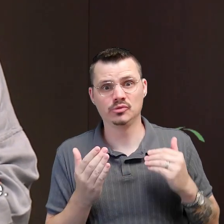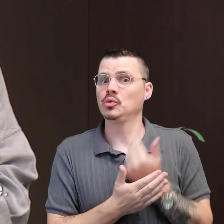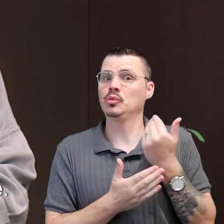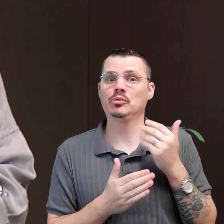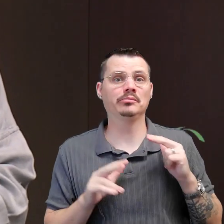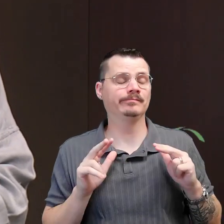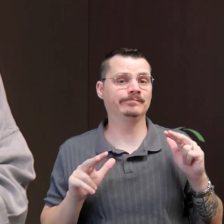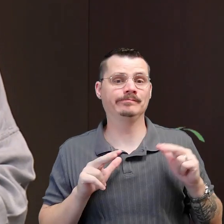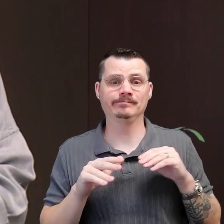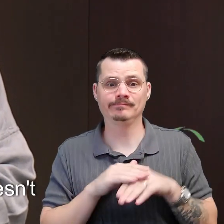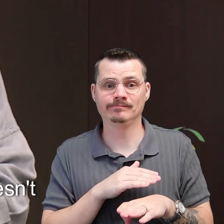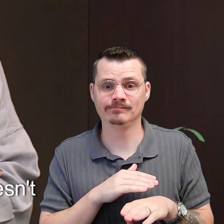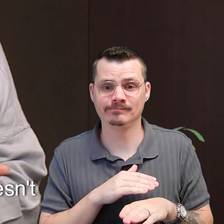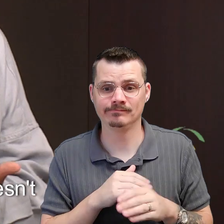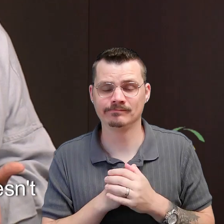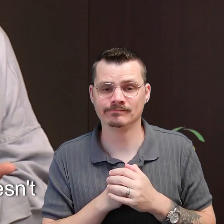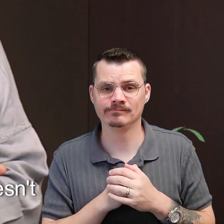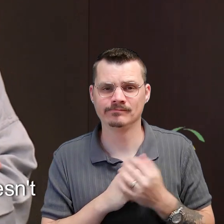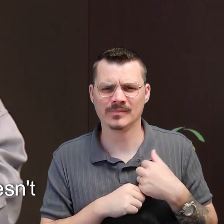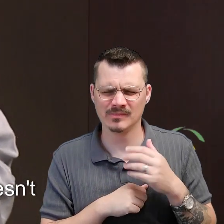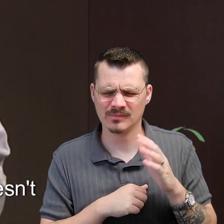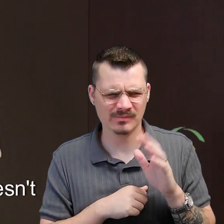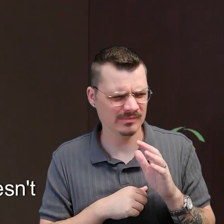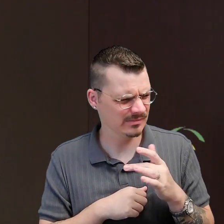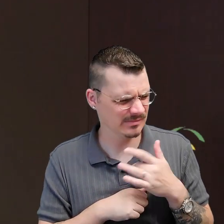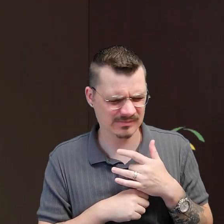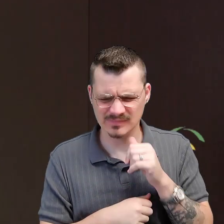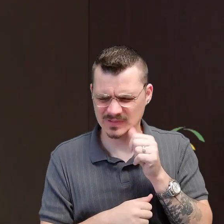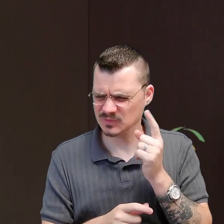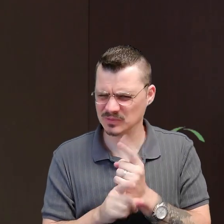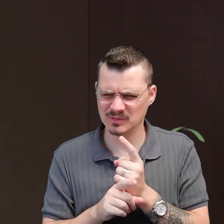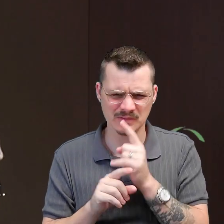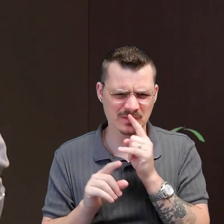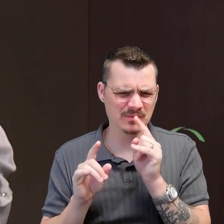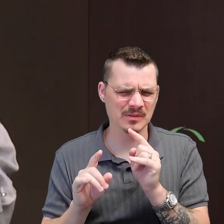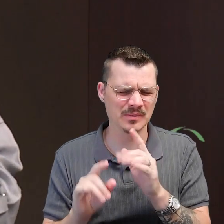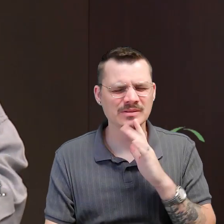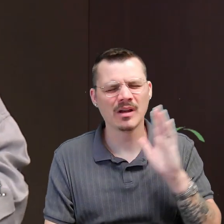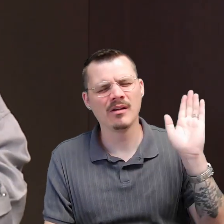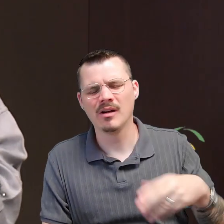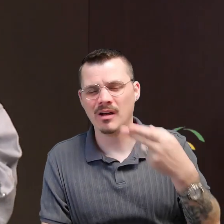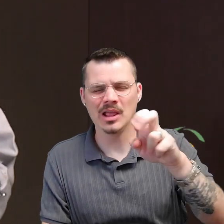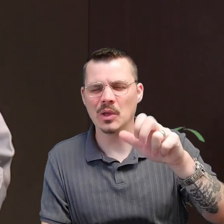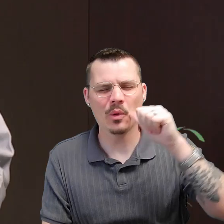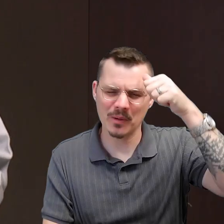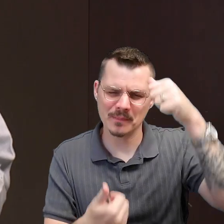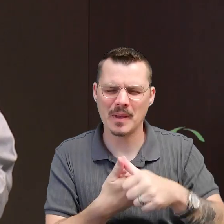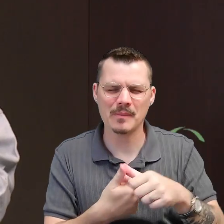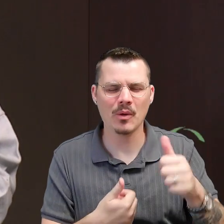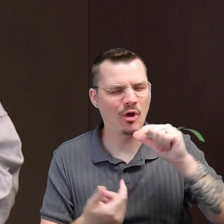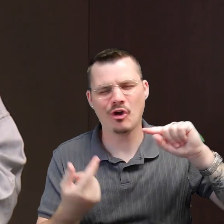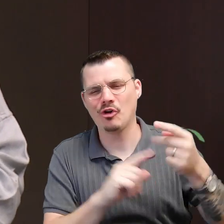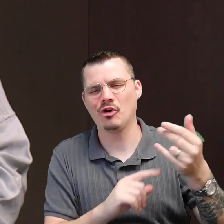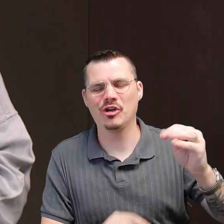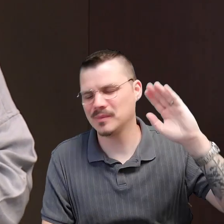new newbie, I'm saying, that doesn't feel right to me. Oh, he doesn't remember any of it. It won't hurt